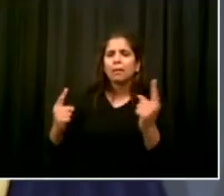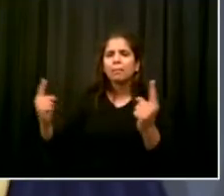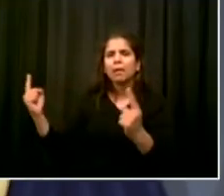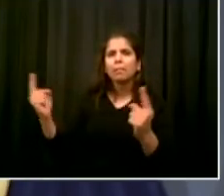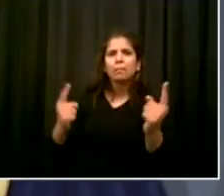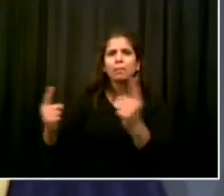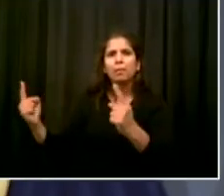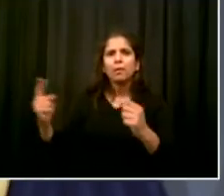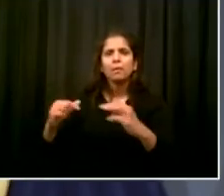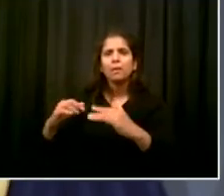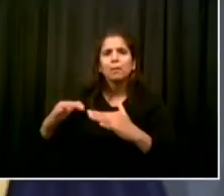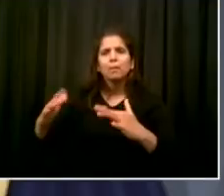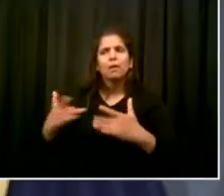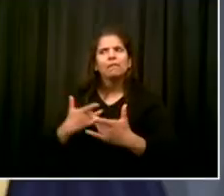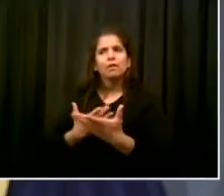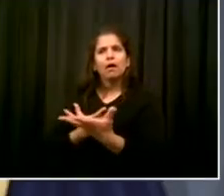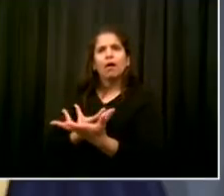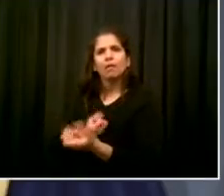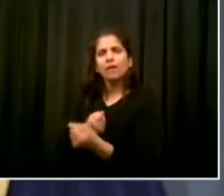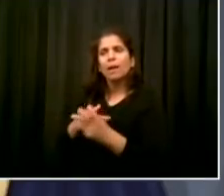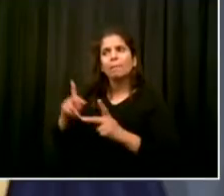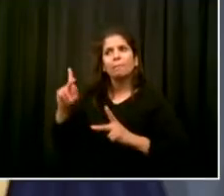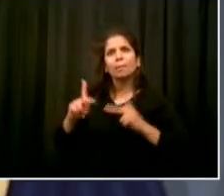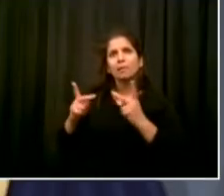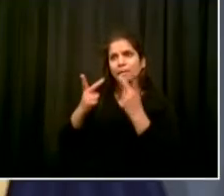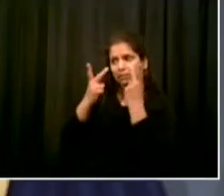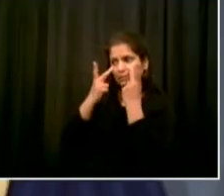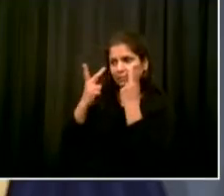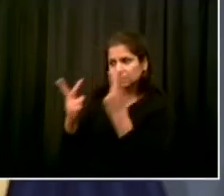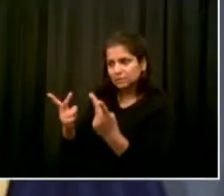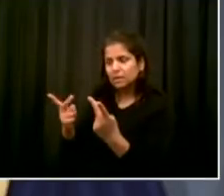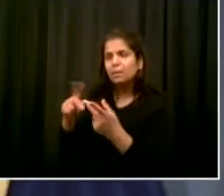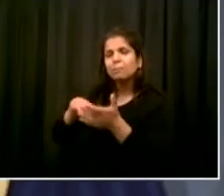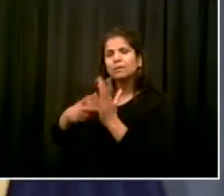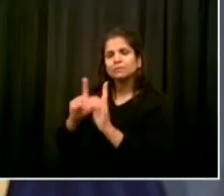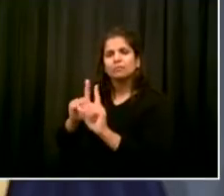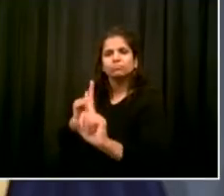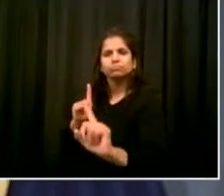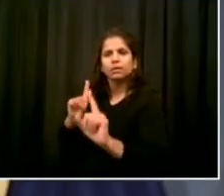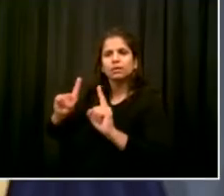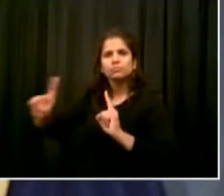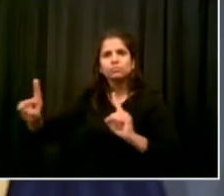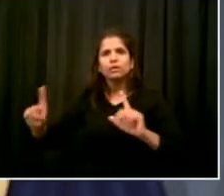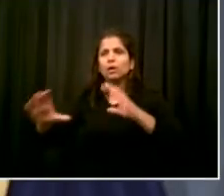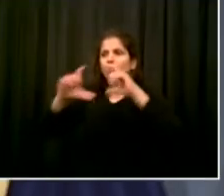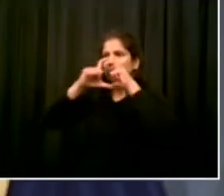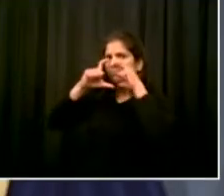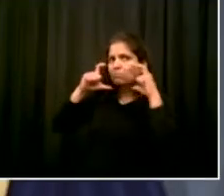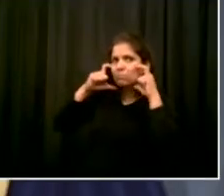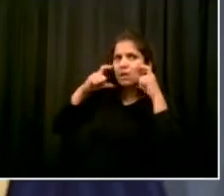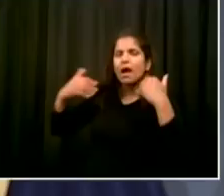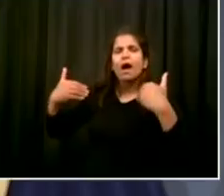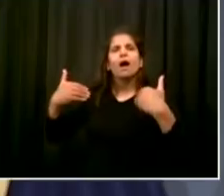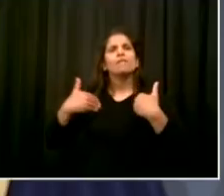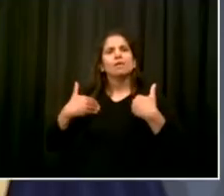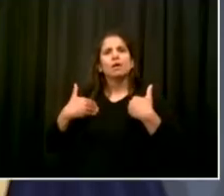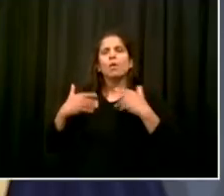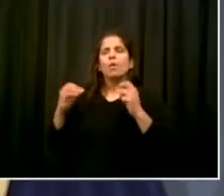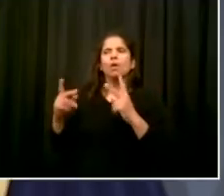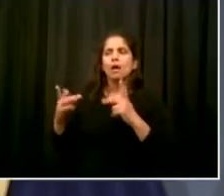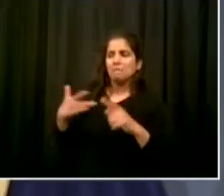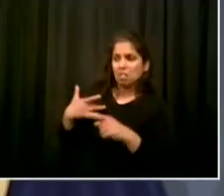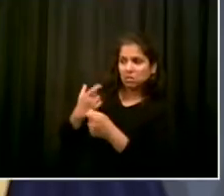comfortable. So we got to keep doing that work, that education, giving out the free face coverings, et cetera. What's your next question,